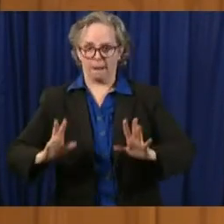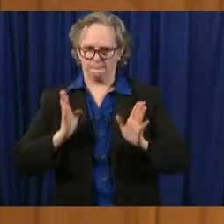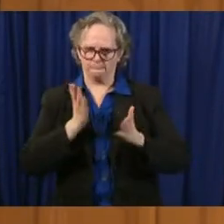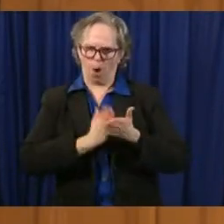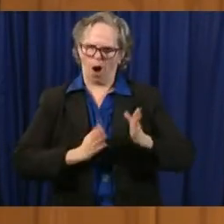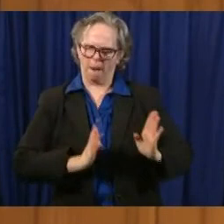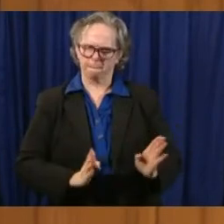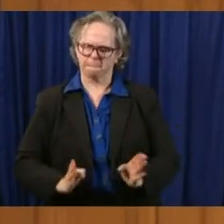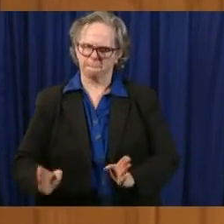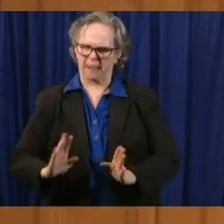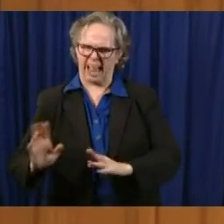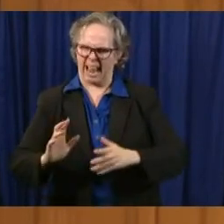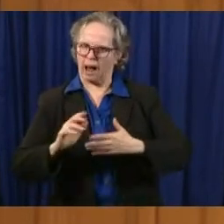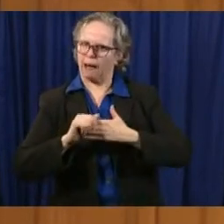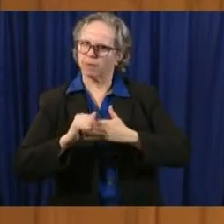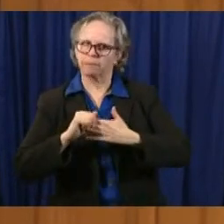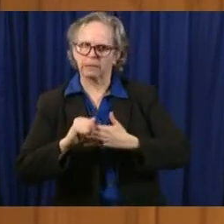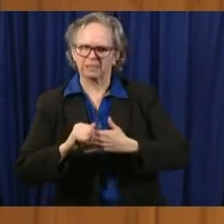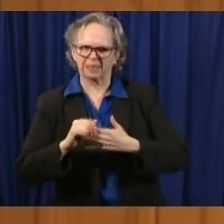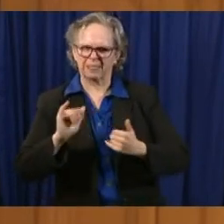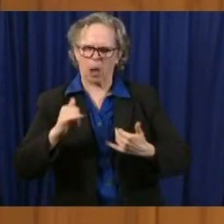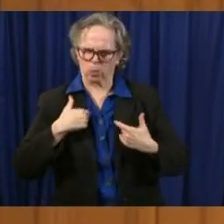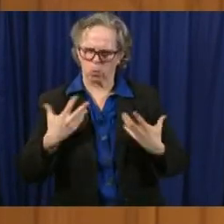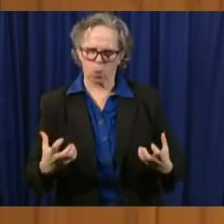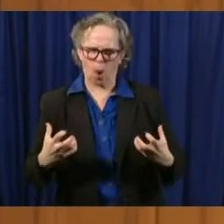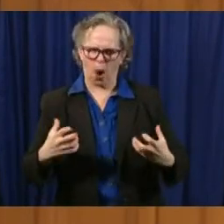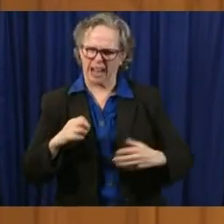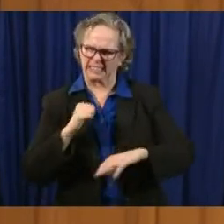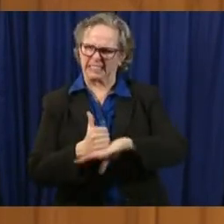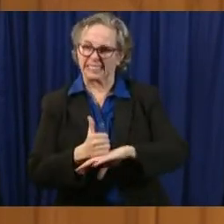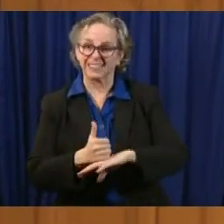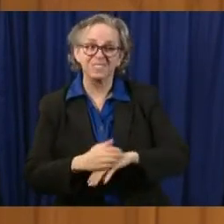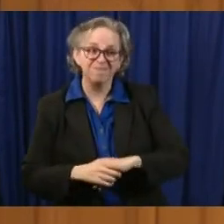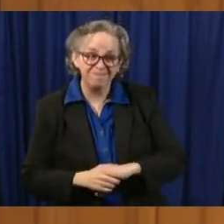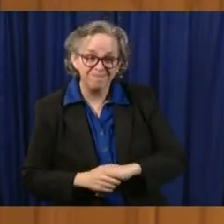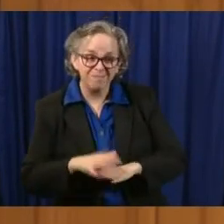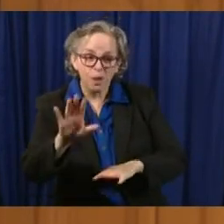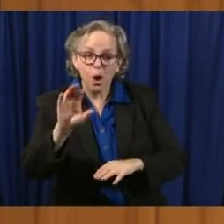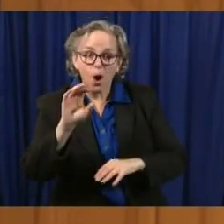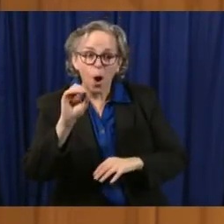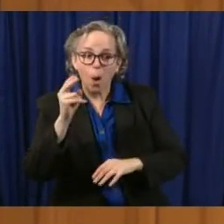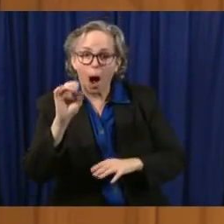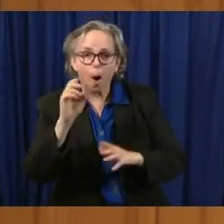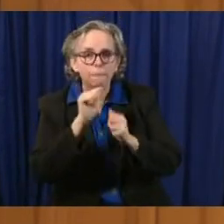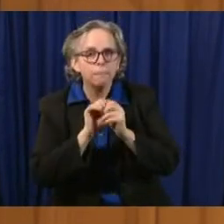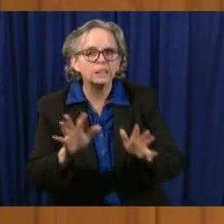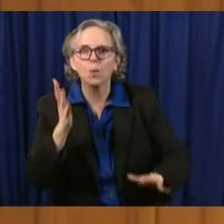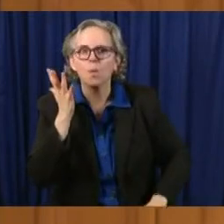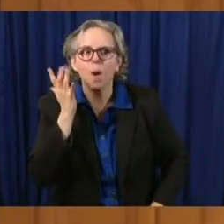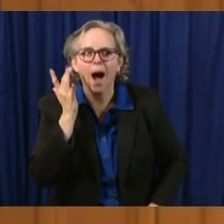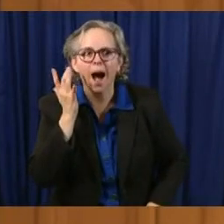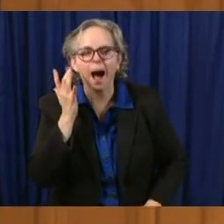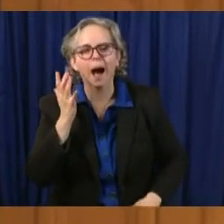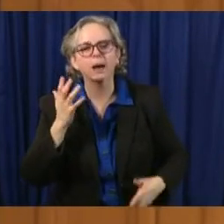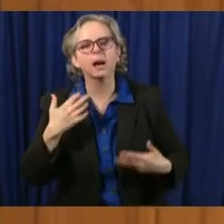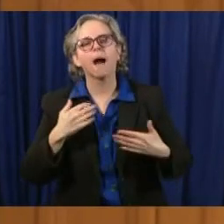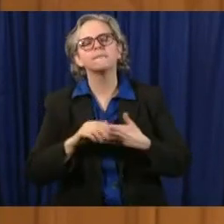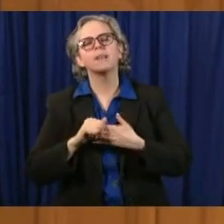is what we wanted. And what we're blessed with in Ohio is we can be very, very flexible because this is a long